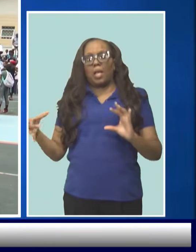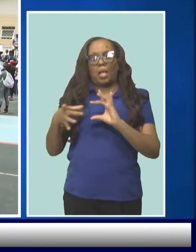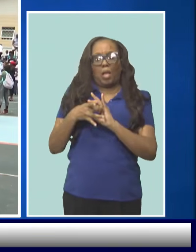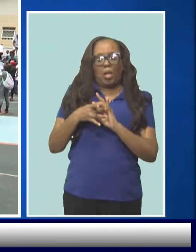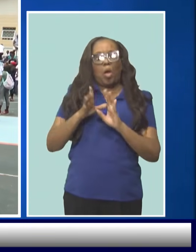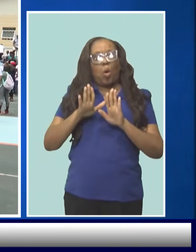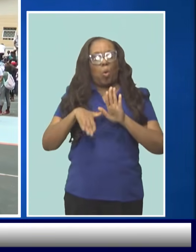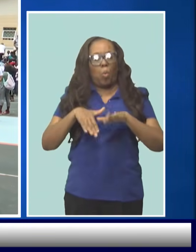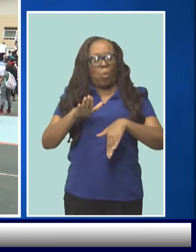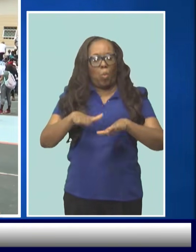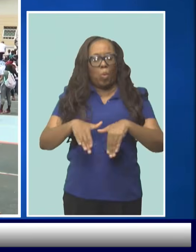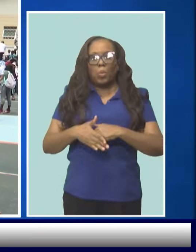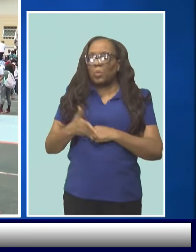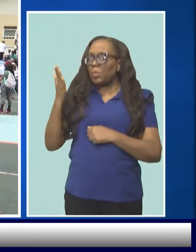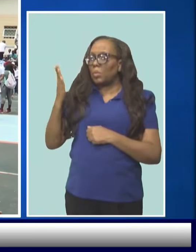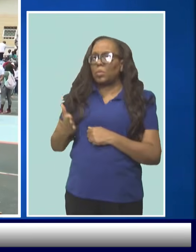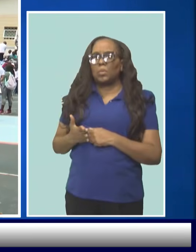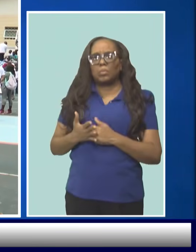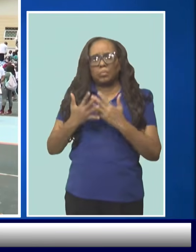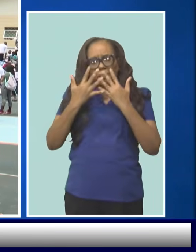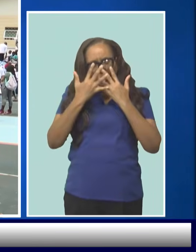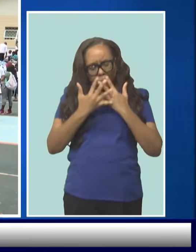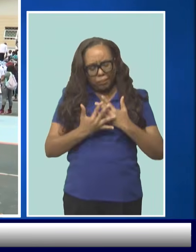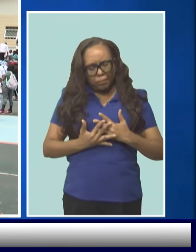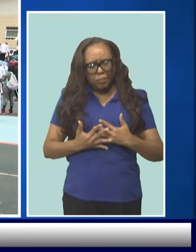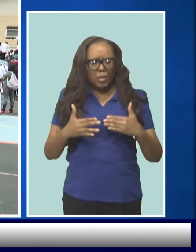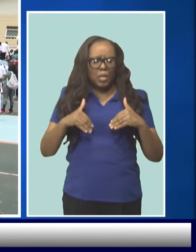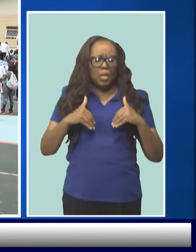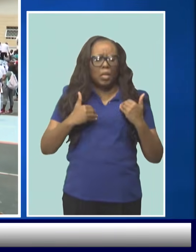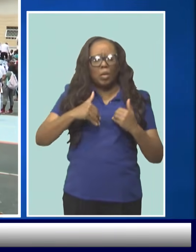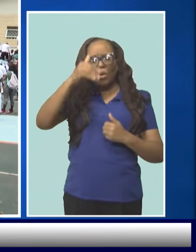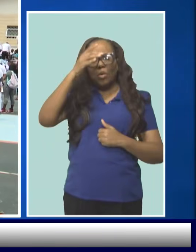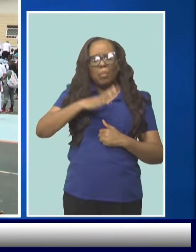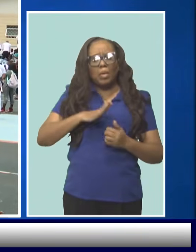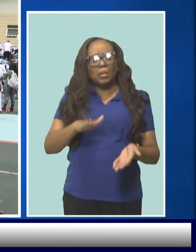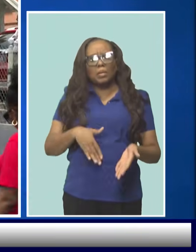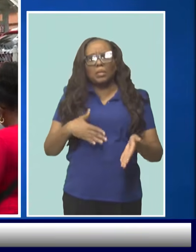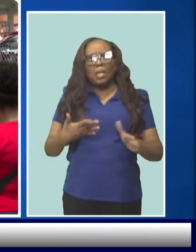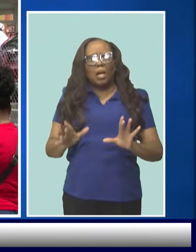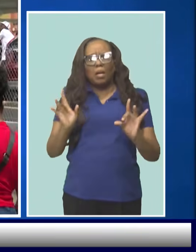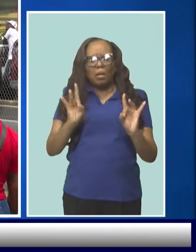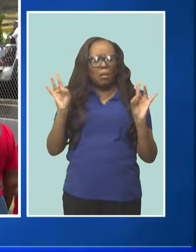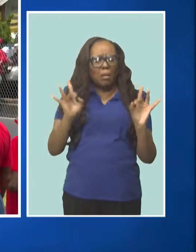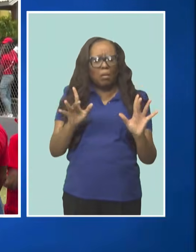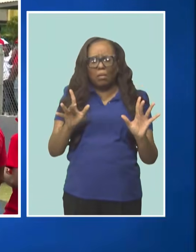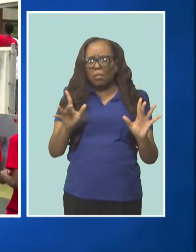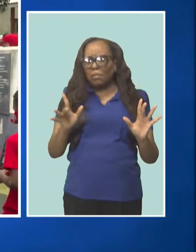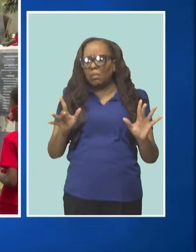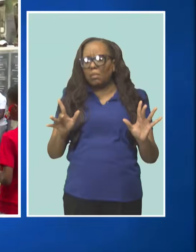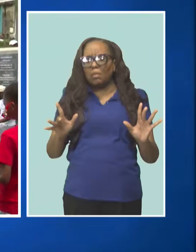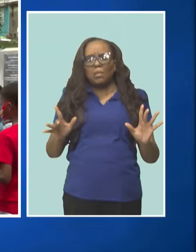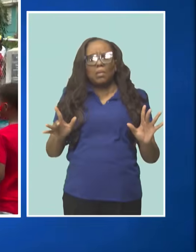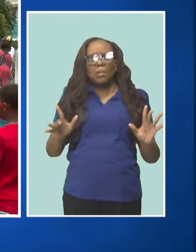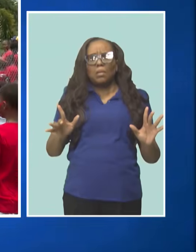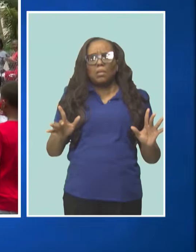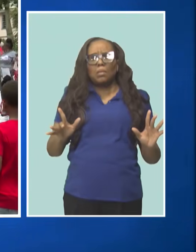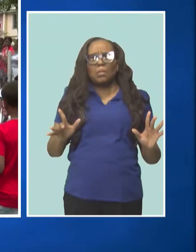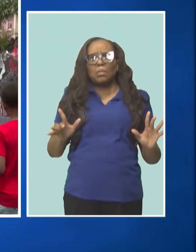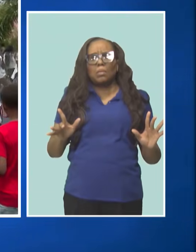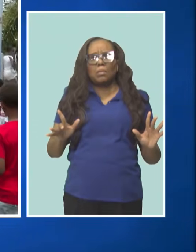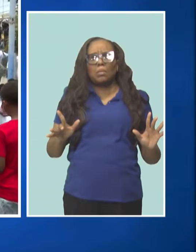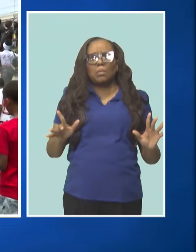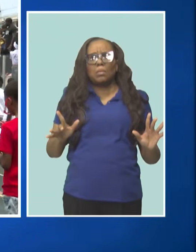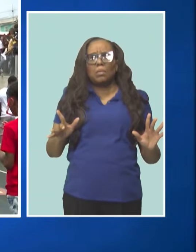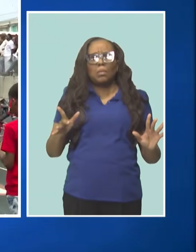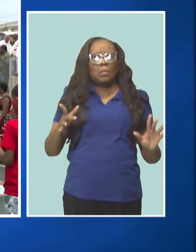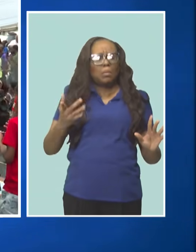that this young man has lost his life in such a tragic manner. There is no place for this level of